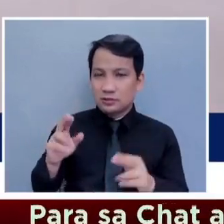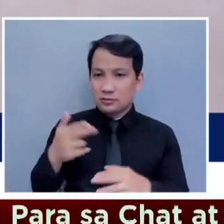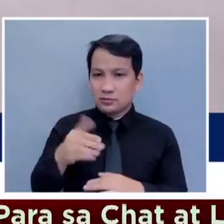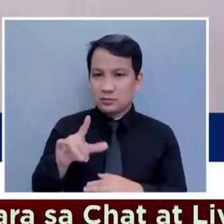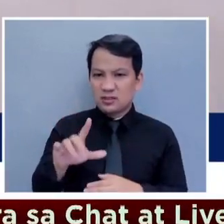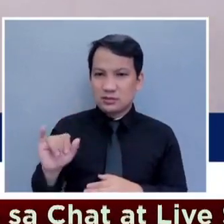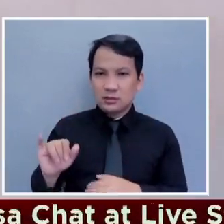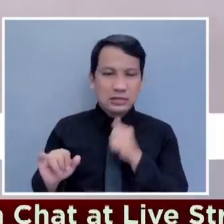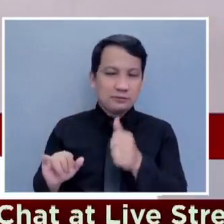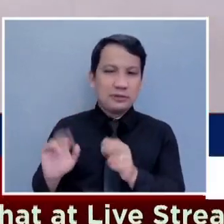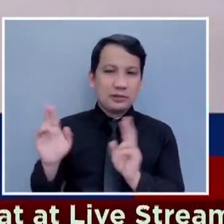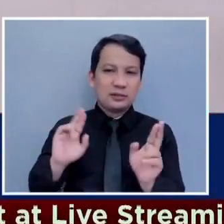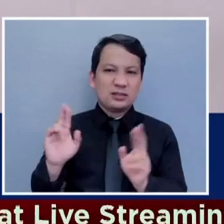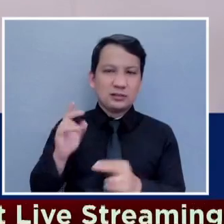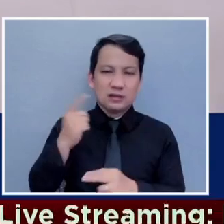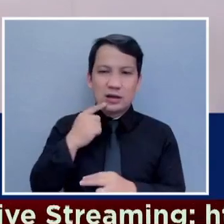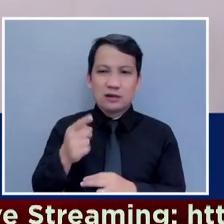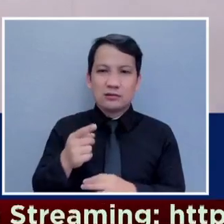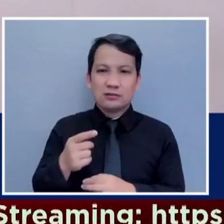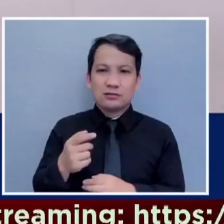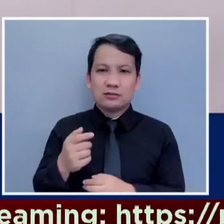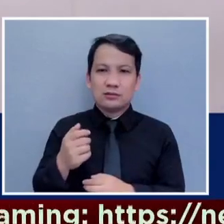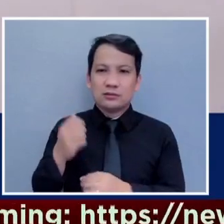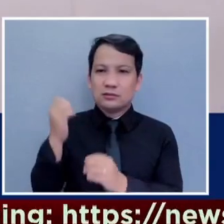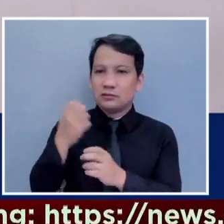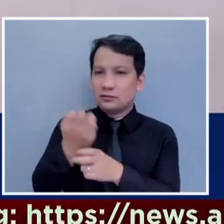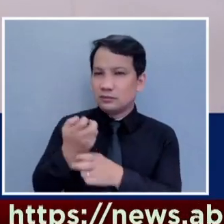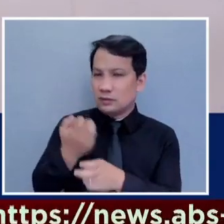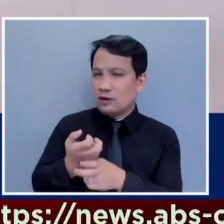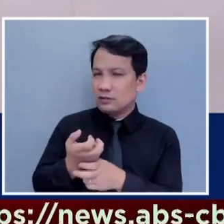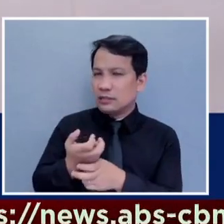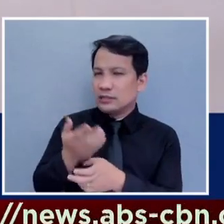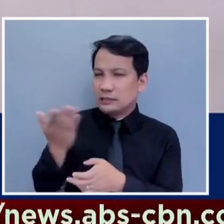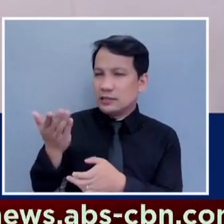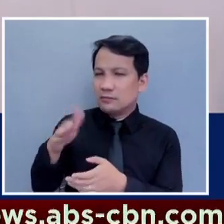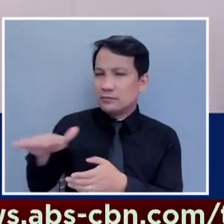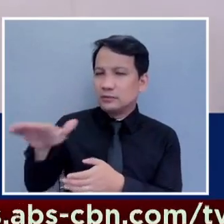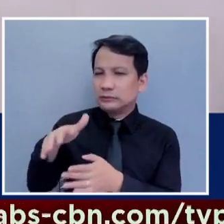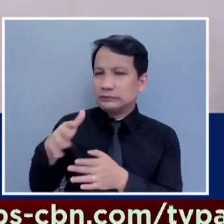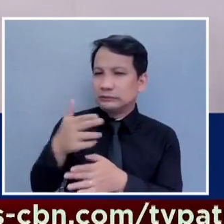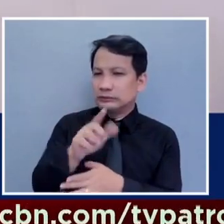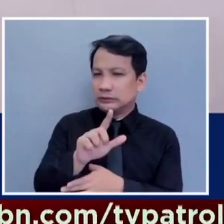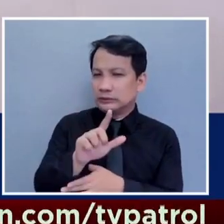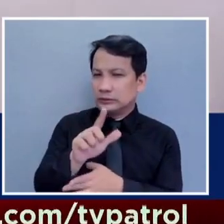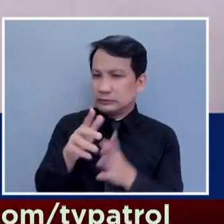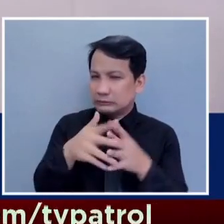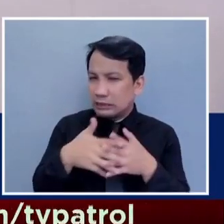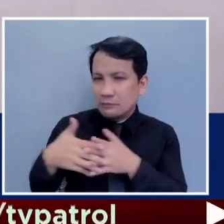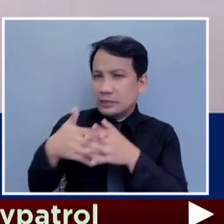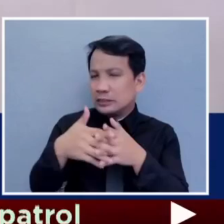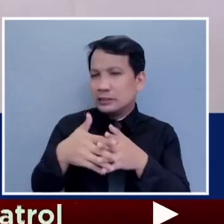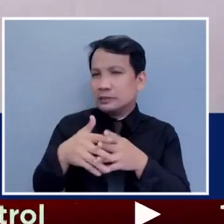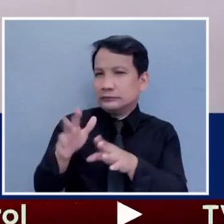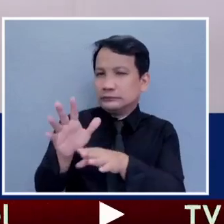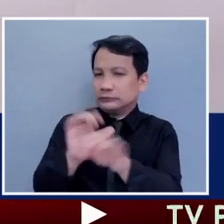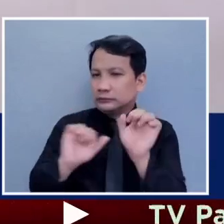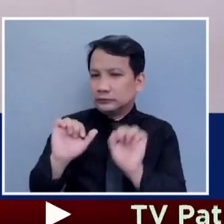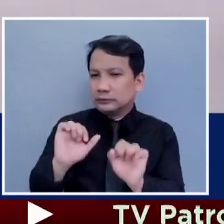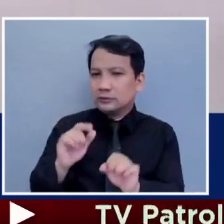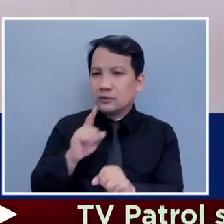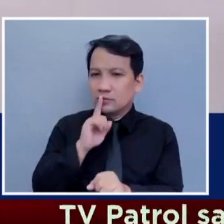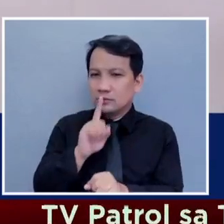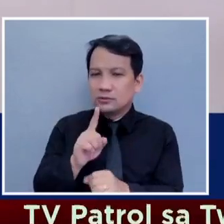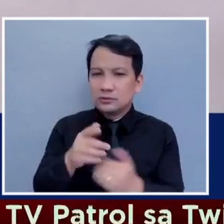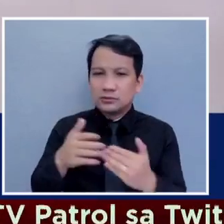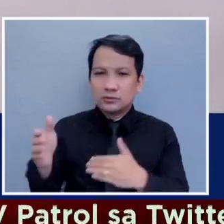I'm not ready just because I know how harsh Hollywood is. I mean, I get it that it's so grand, but that's